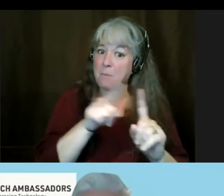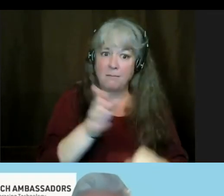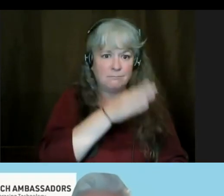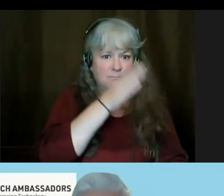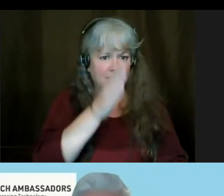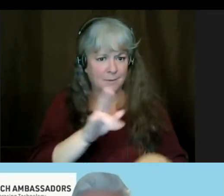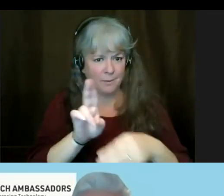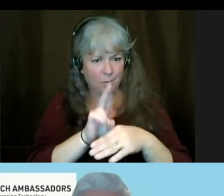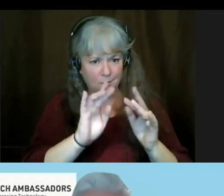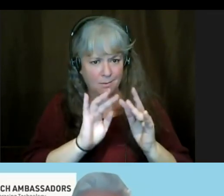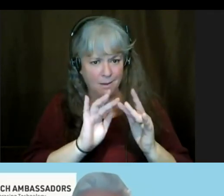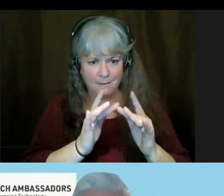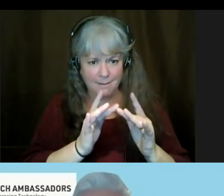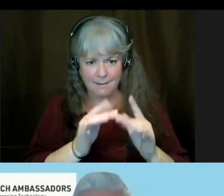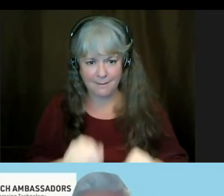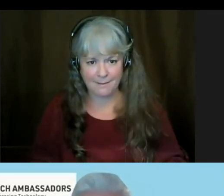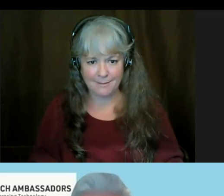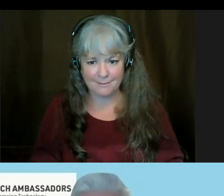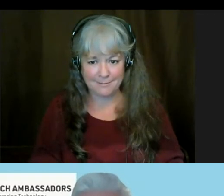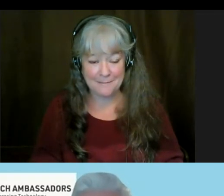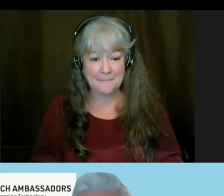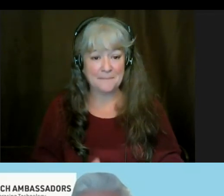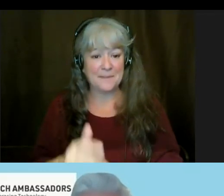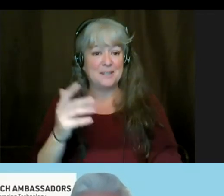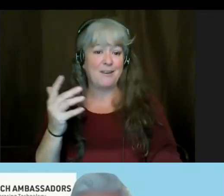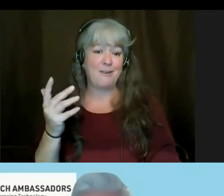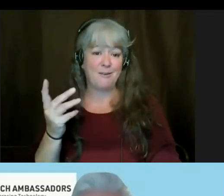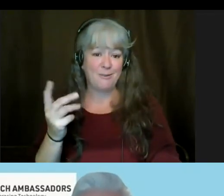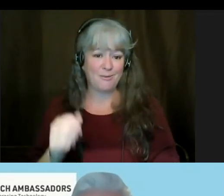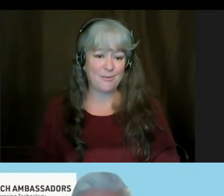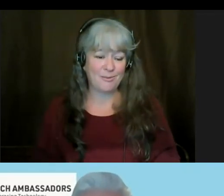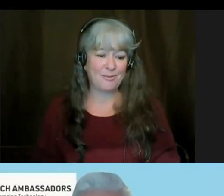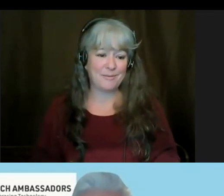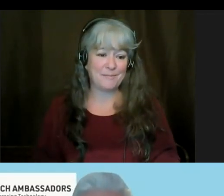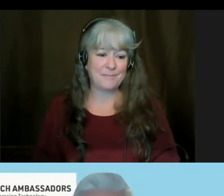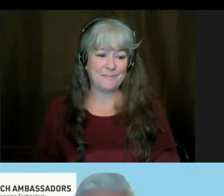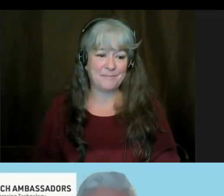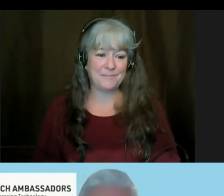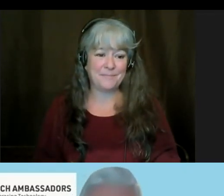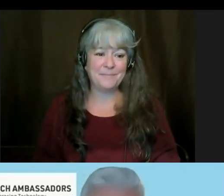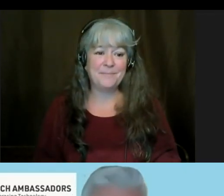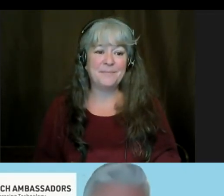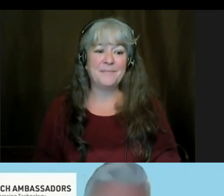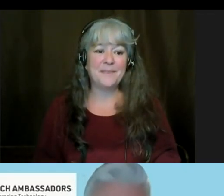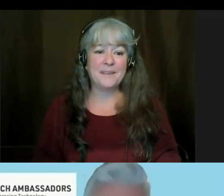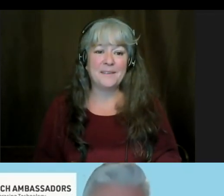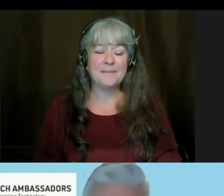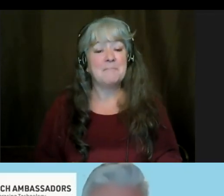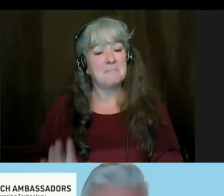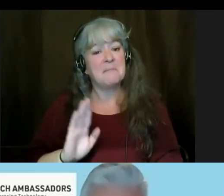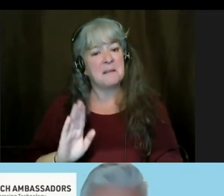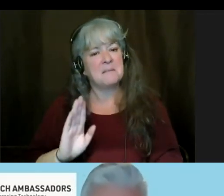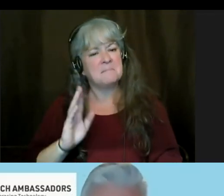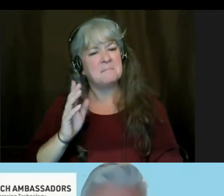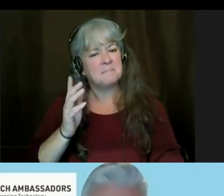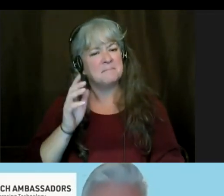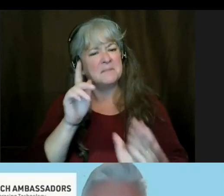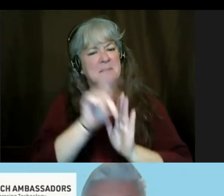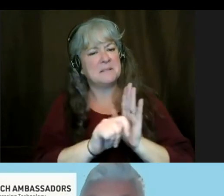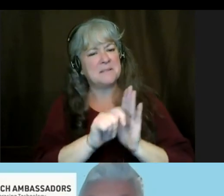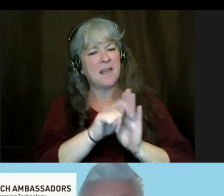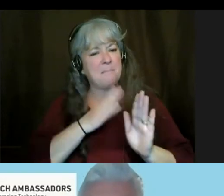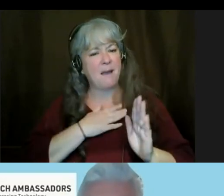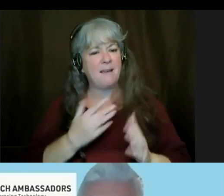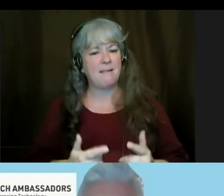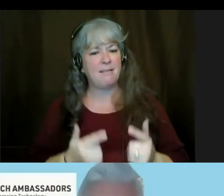online. And so I was at a time in my life where I wanted